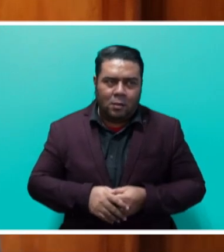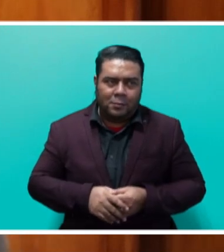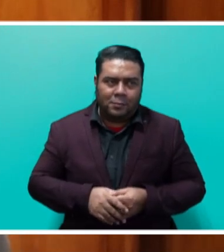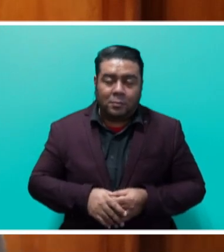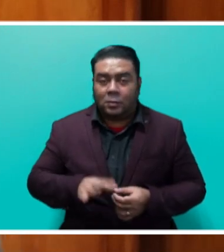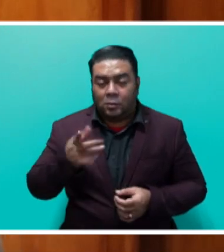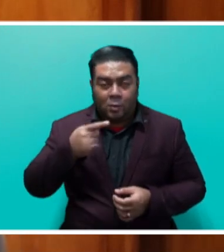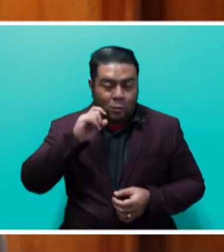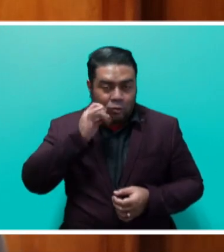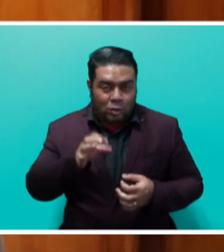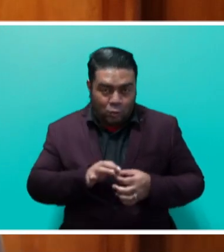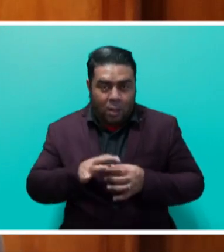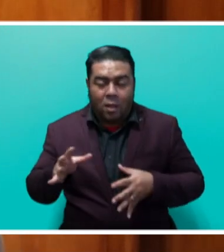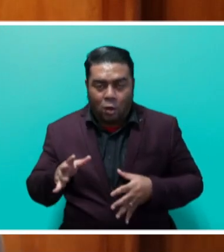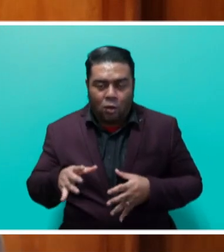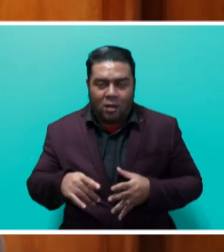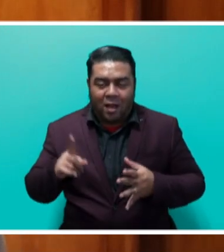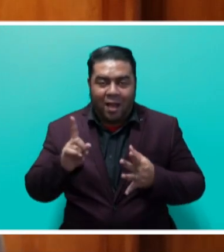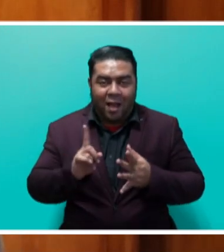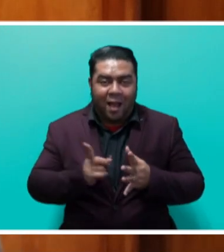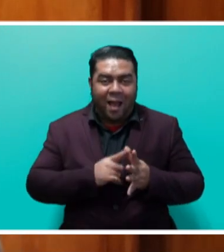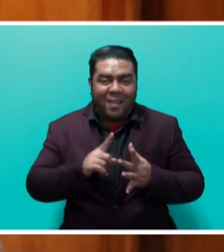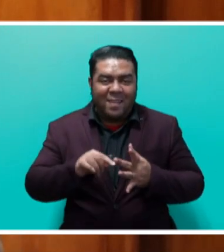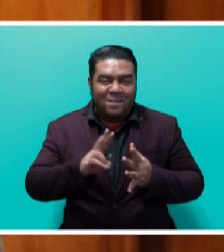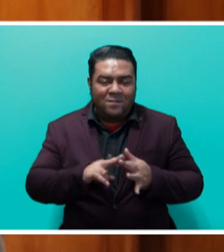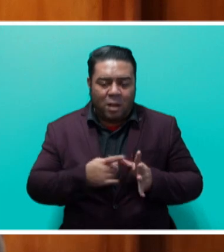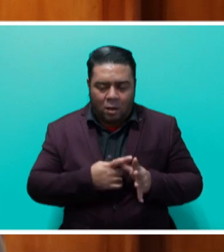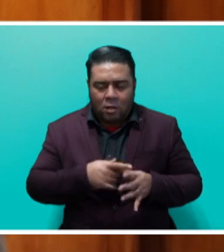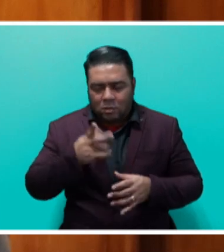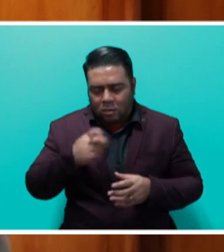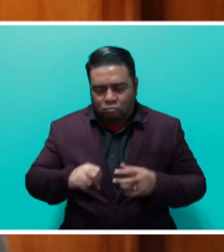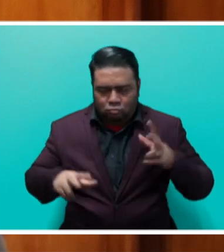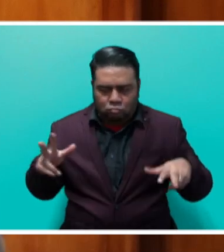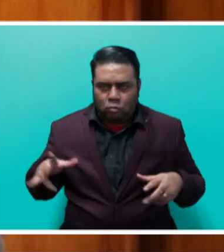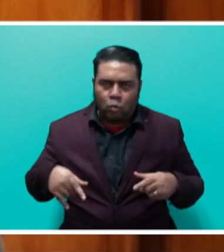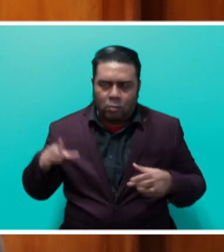once we unlock IPA, I feel that some of the things you mentioned will be